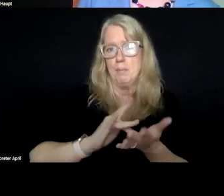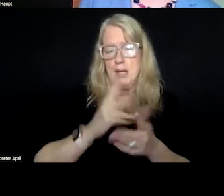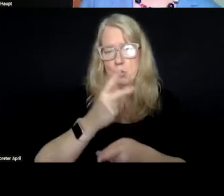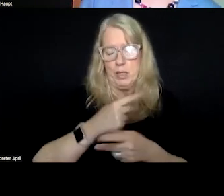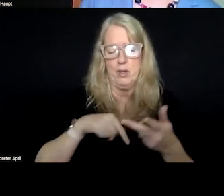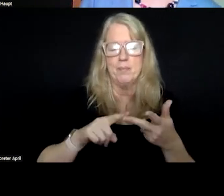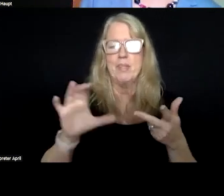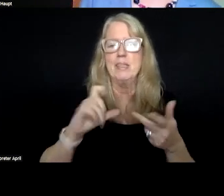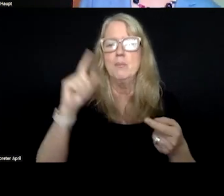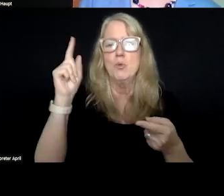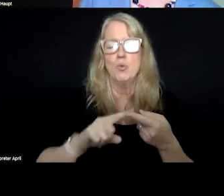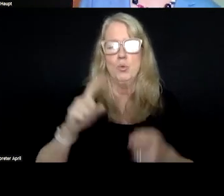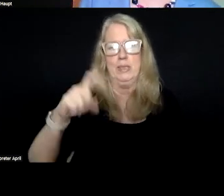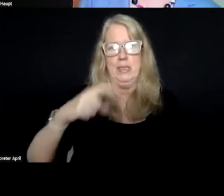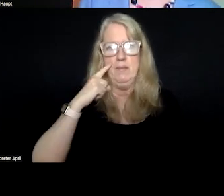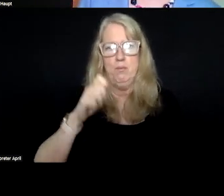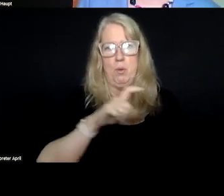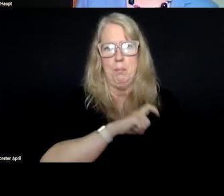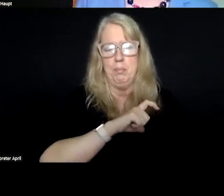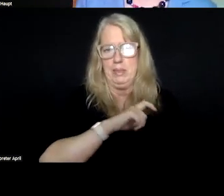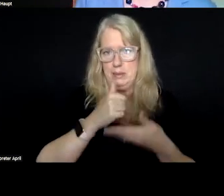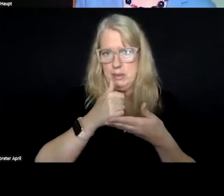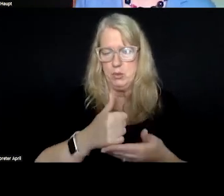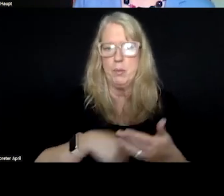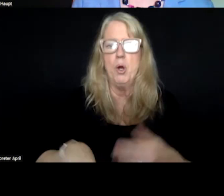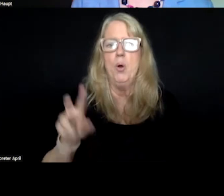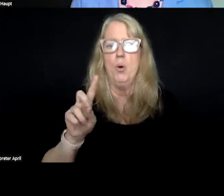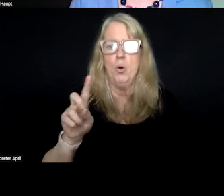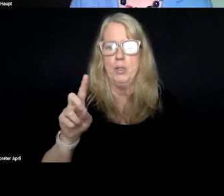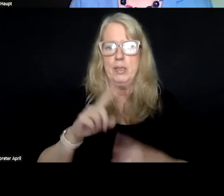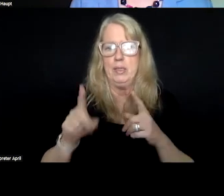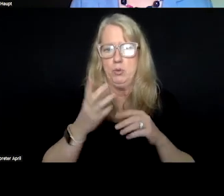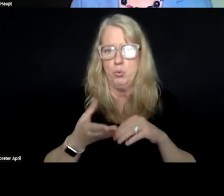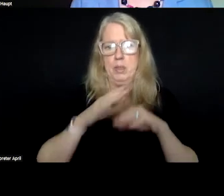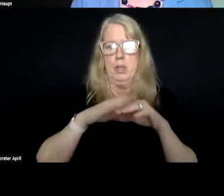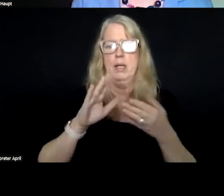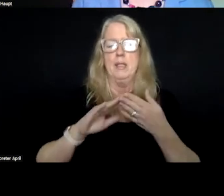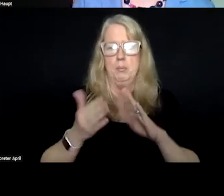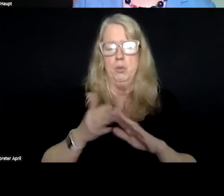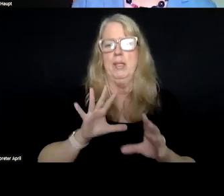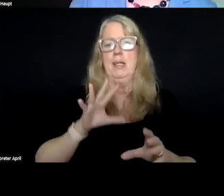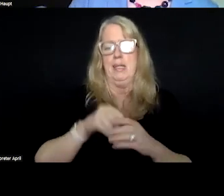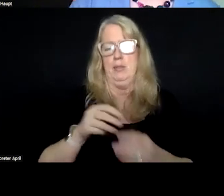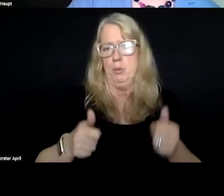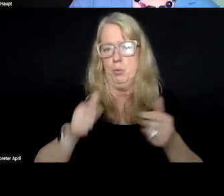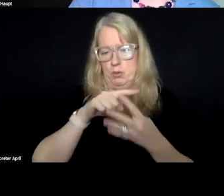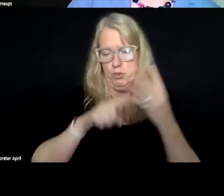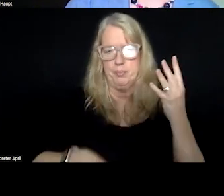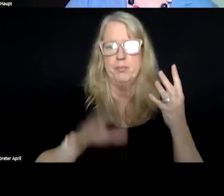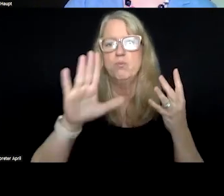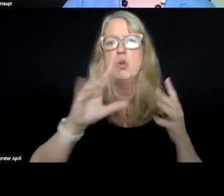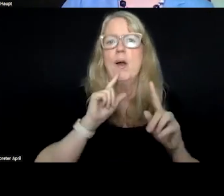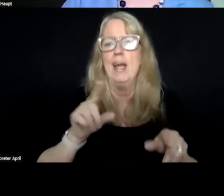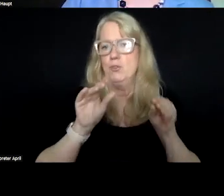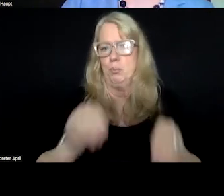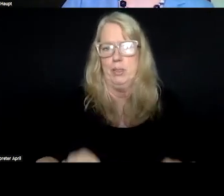C, to reduce the need for police intervention, or D, to increase community engagement. Please put your